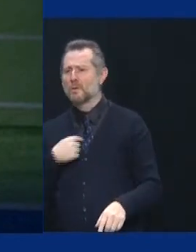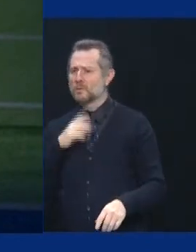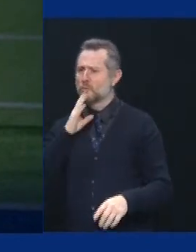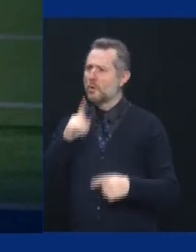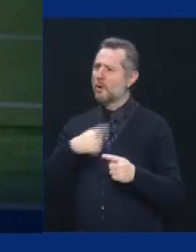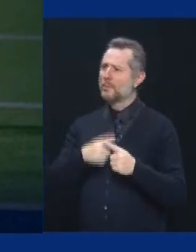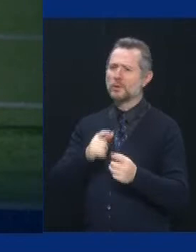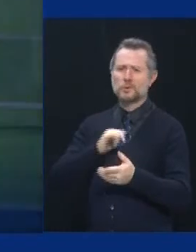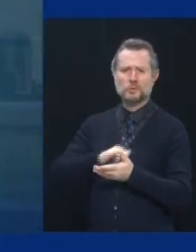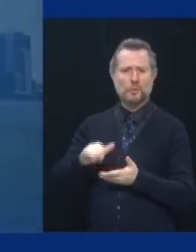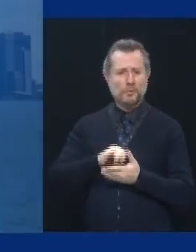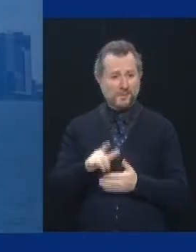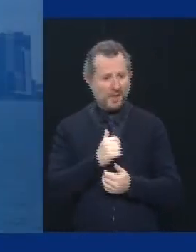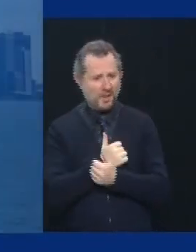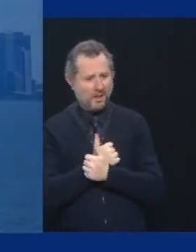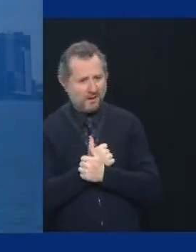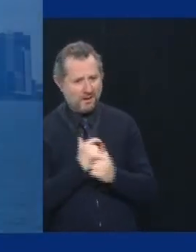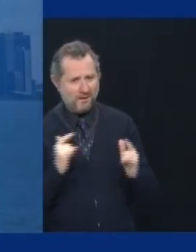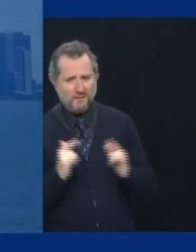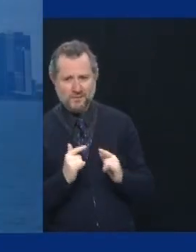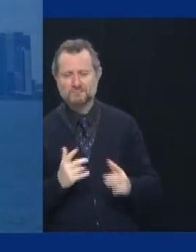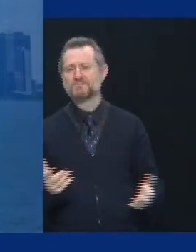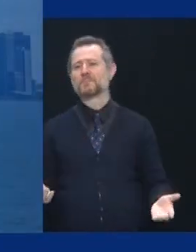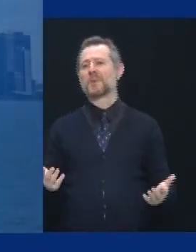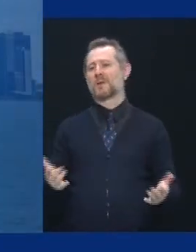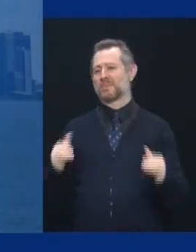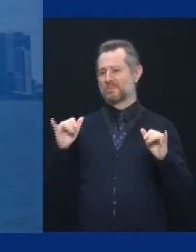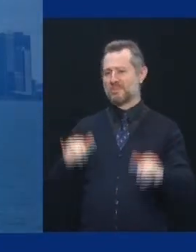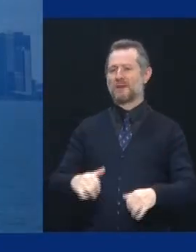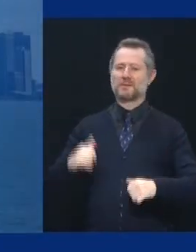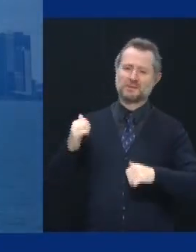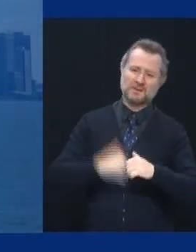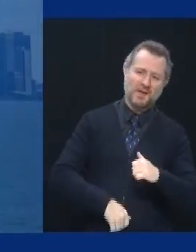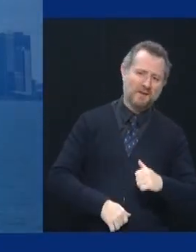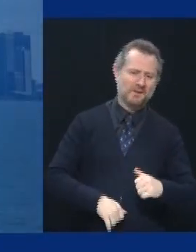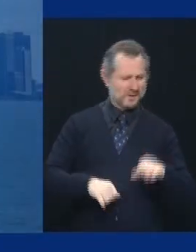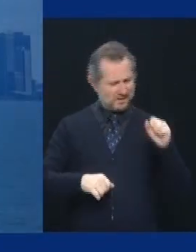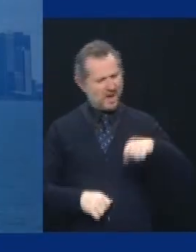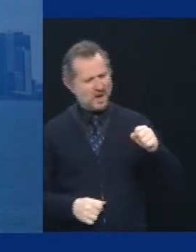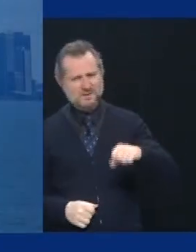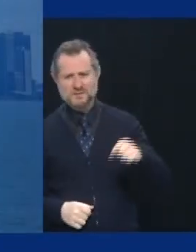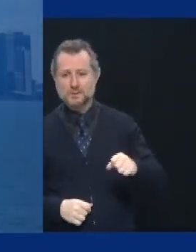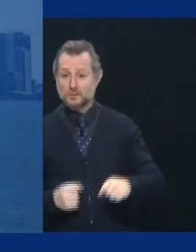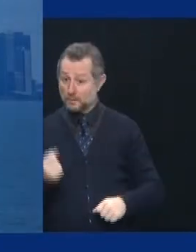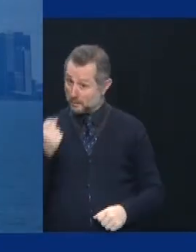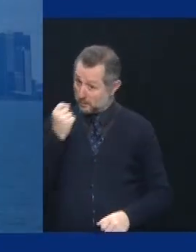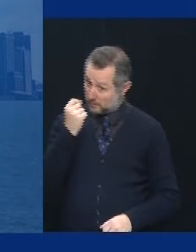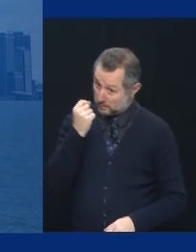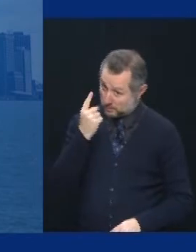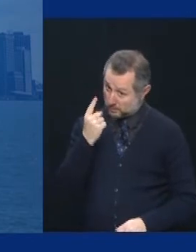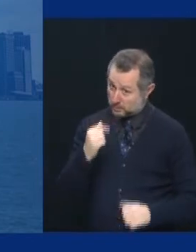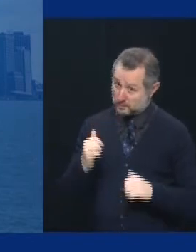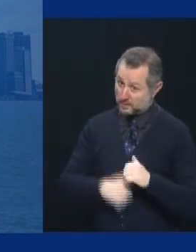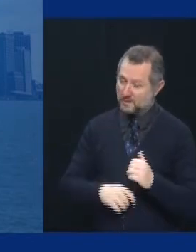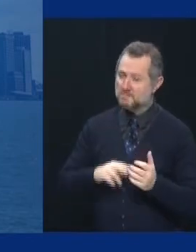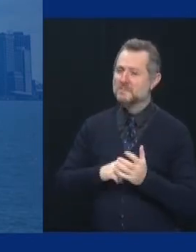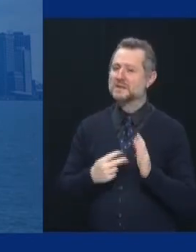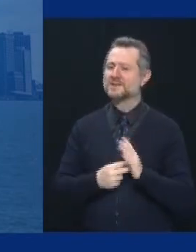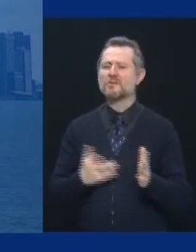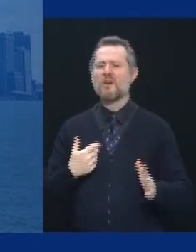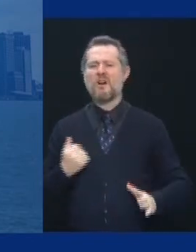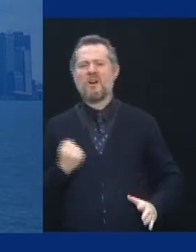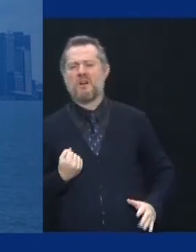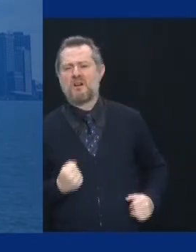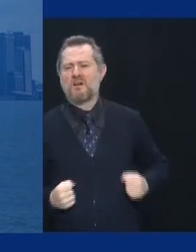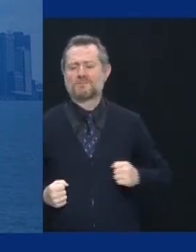loving, right? We're New York tough, yeah, but tough is not just tough. I know